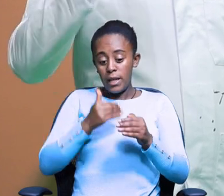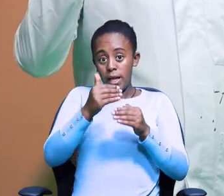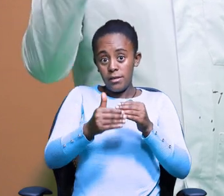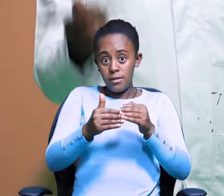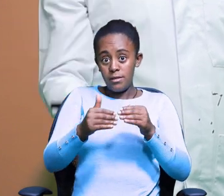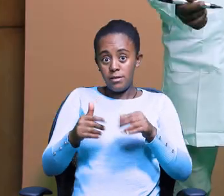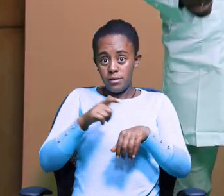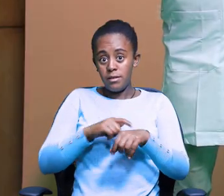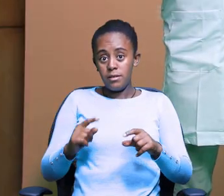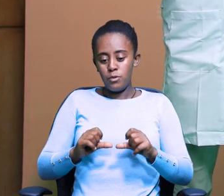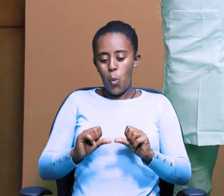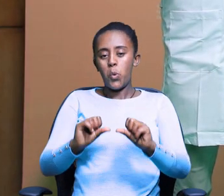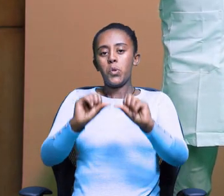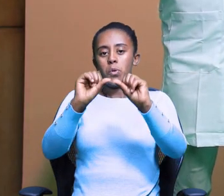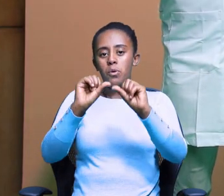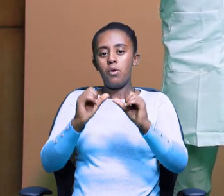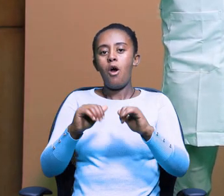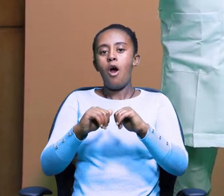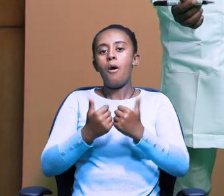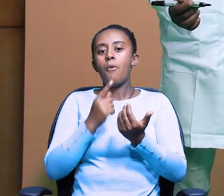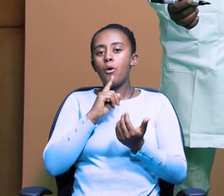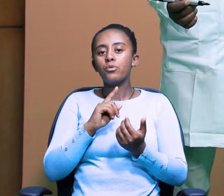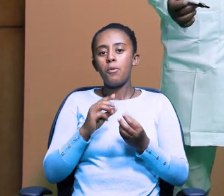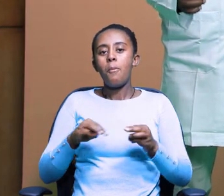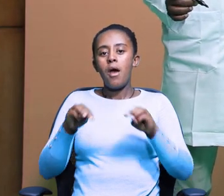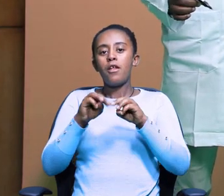we continue about magnetic